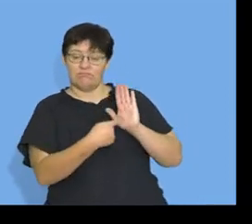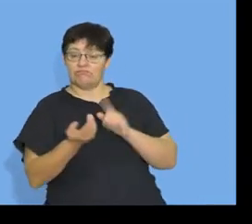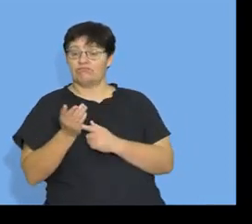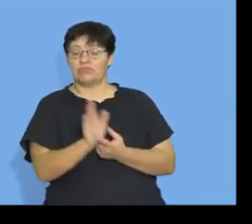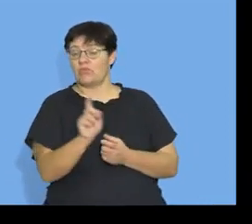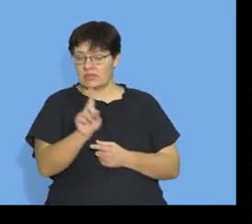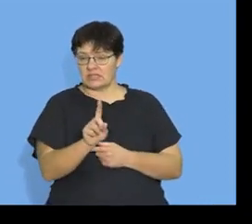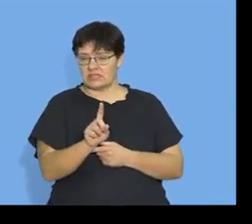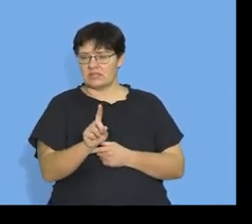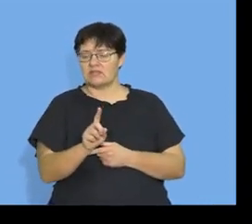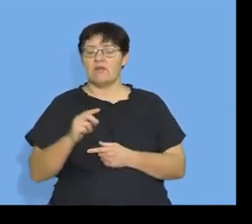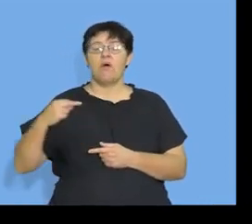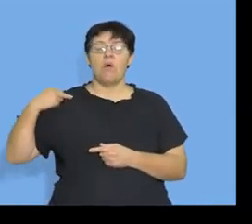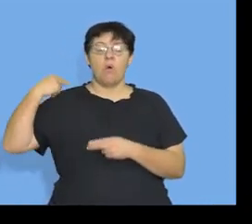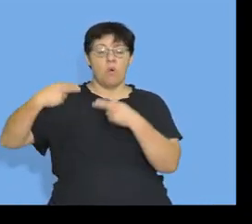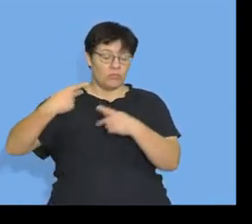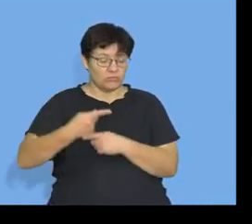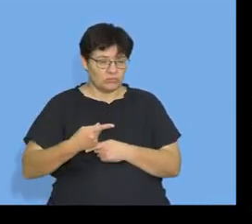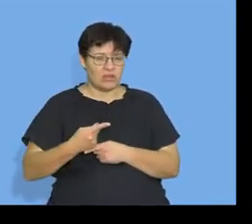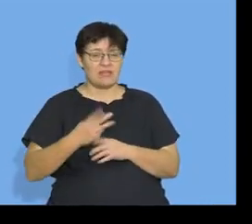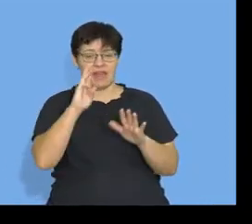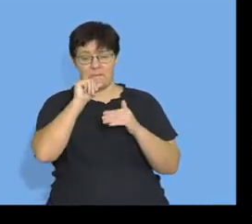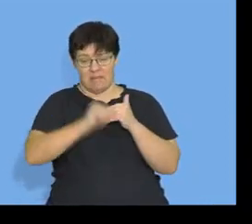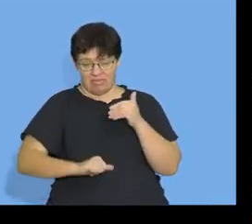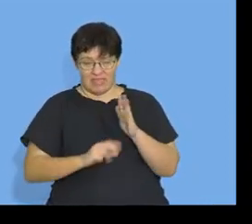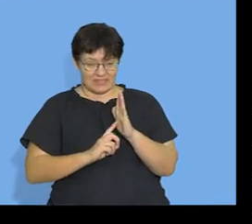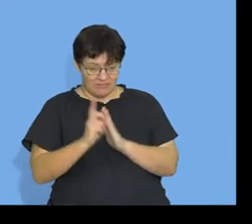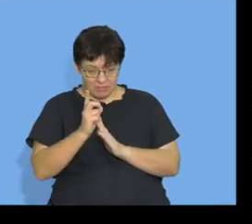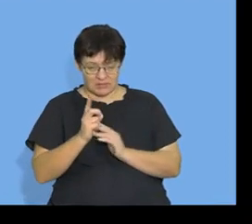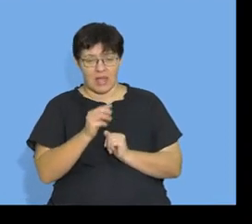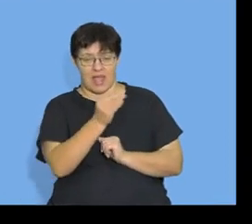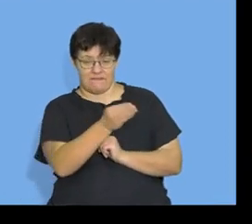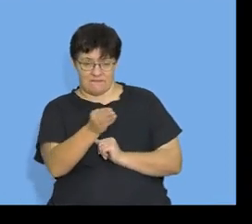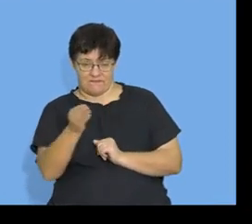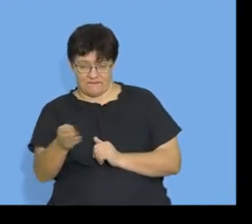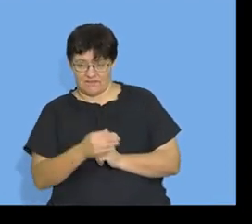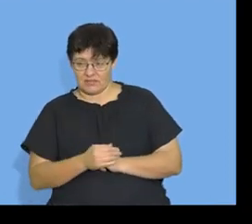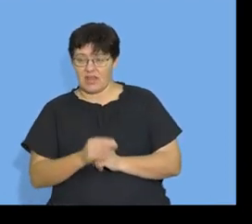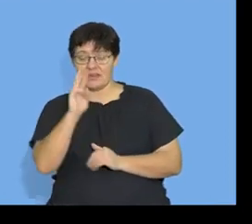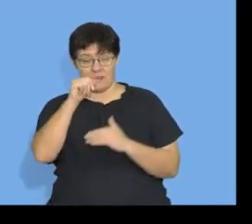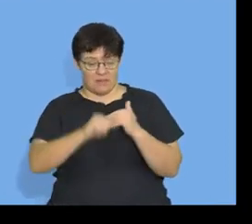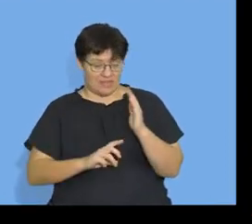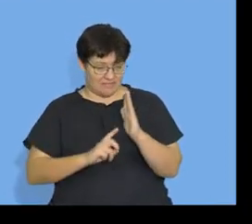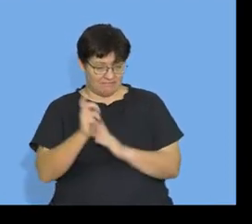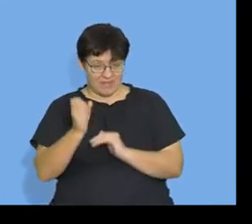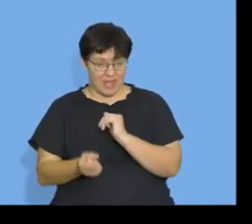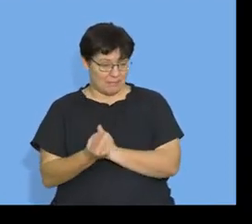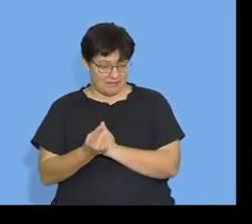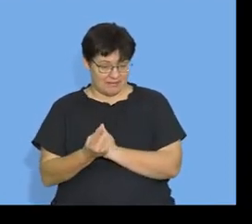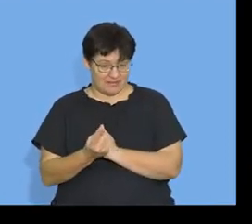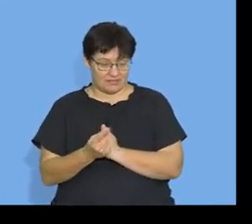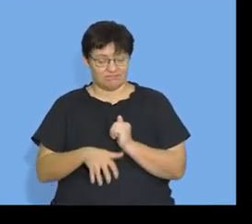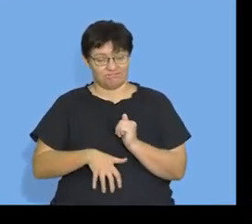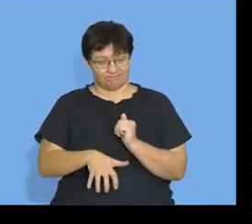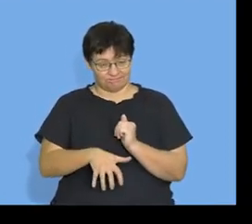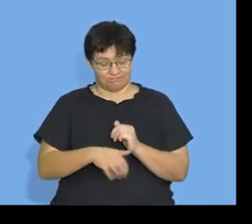image actually shows you the levels of hormones over the 9 months of development. So we're seeing the 9 months of development